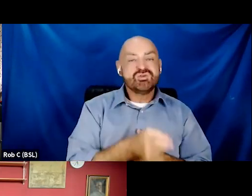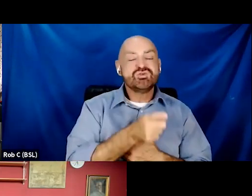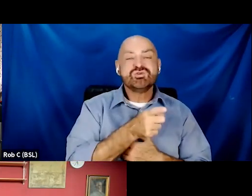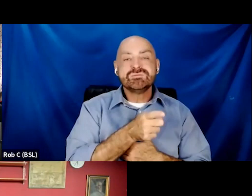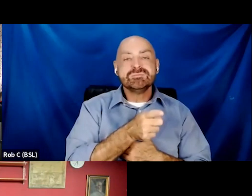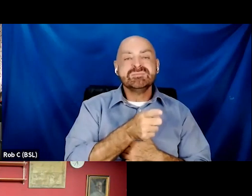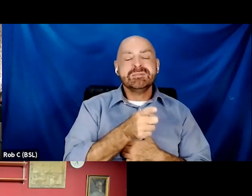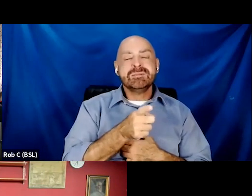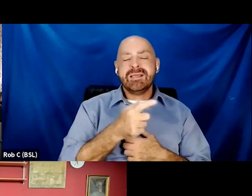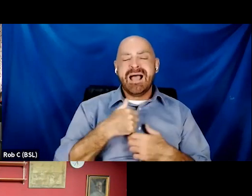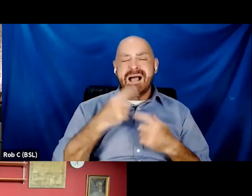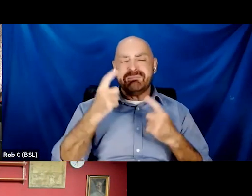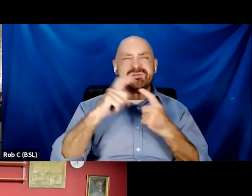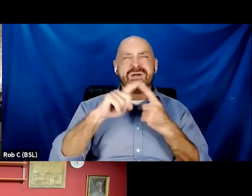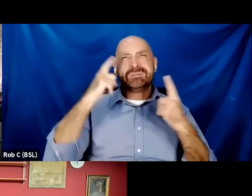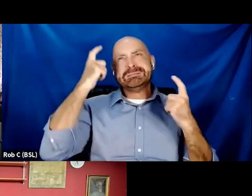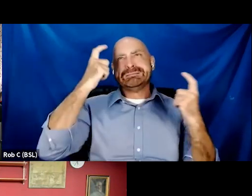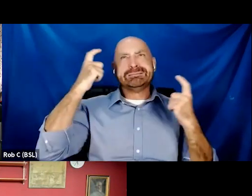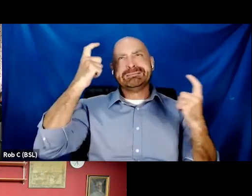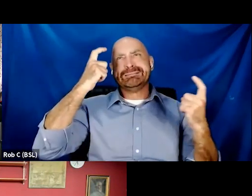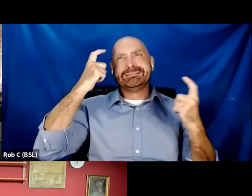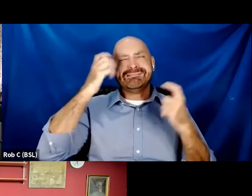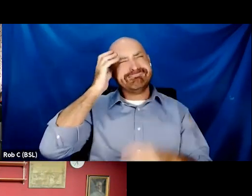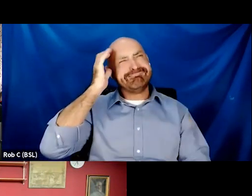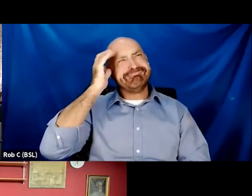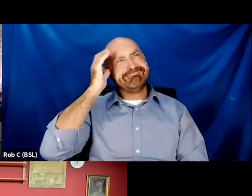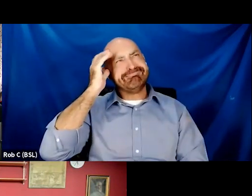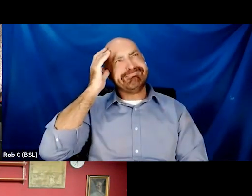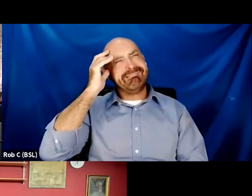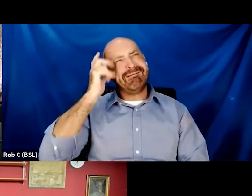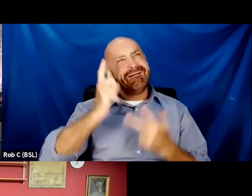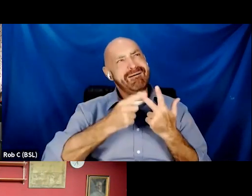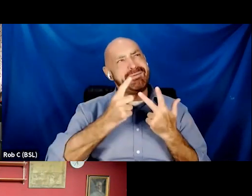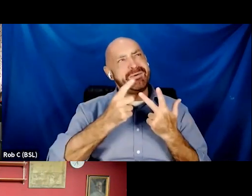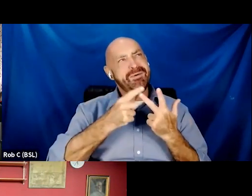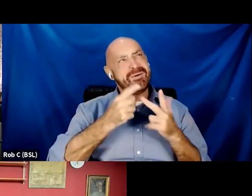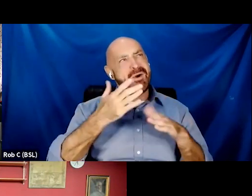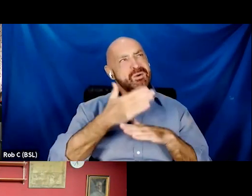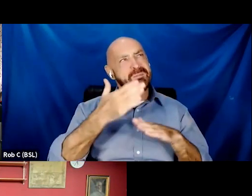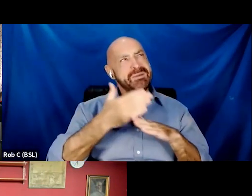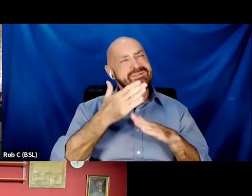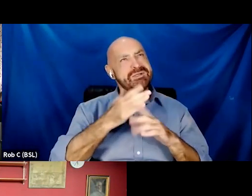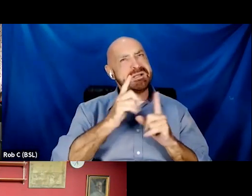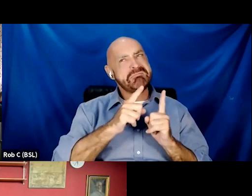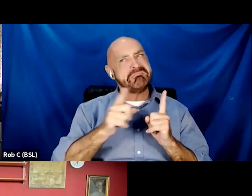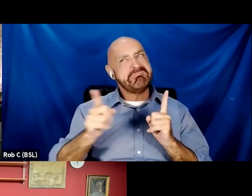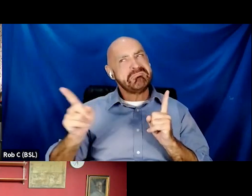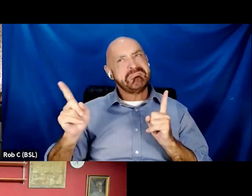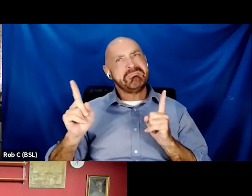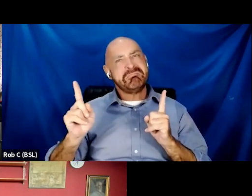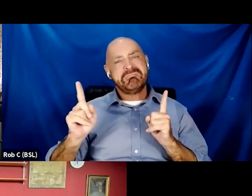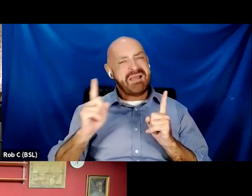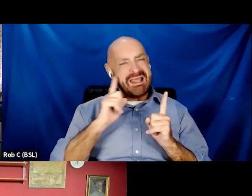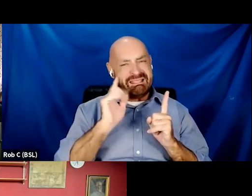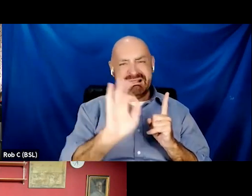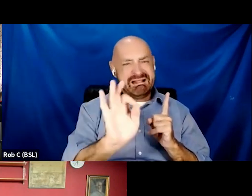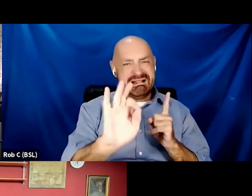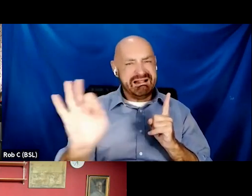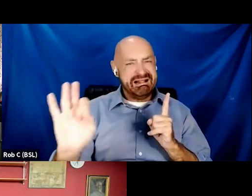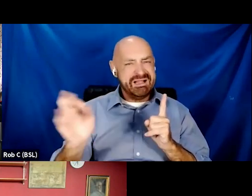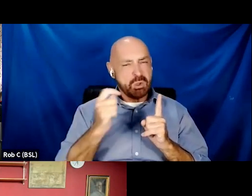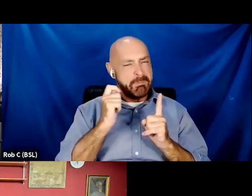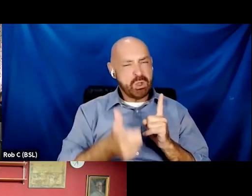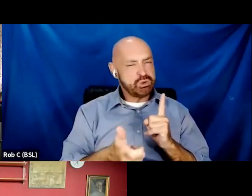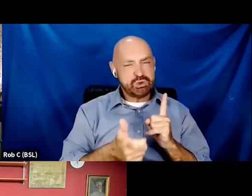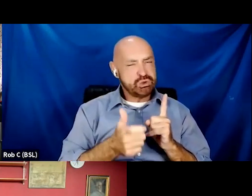my brain for other things, and I don't think I saw much